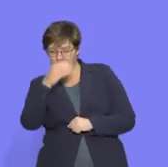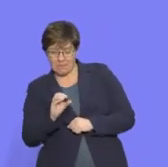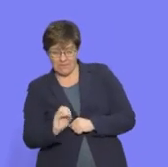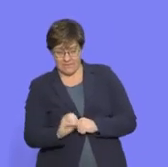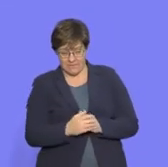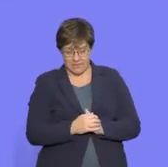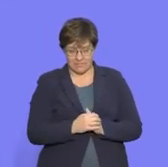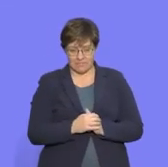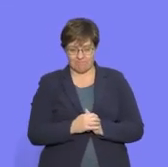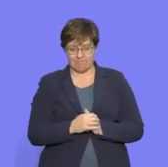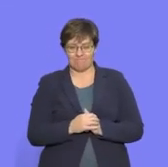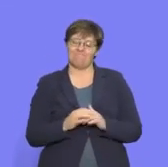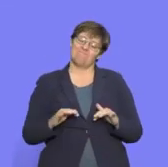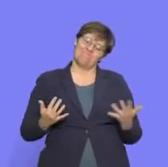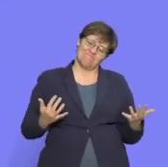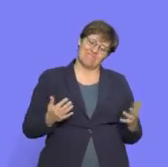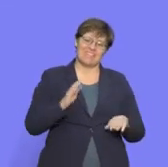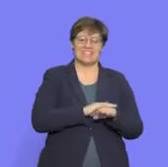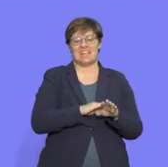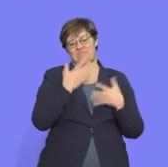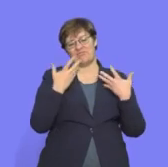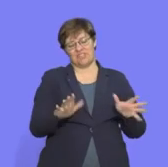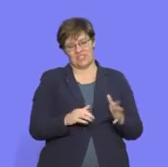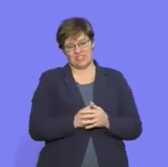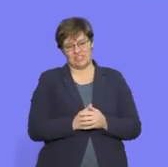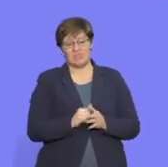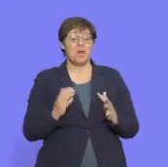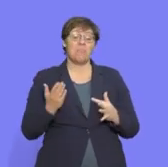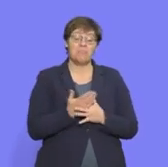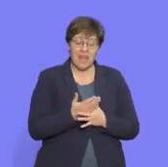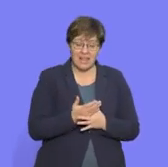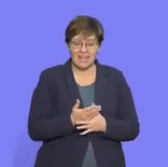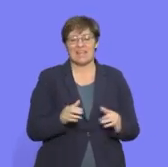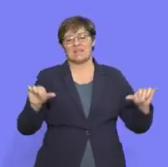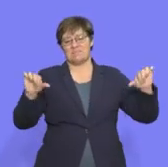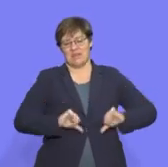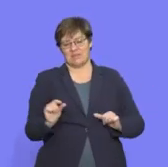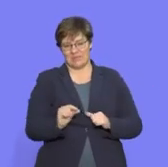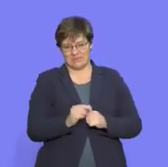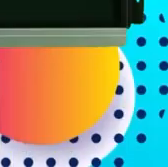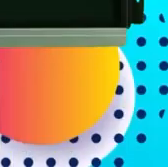Okay, I'm afraid that's a little bit running out of time. We're going to have a little break and then we'll be right back.